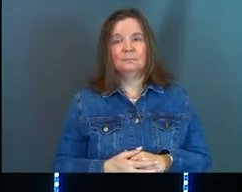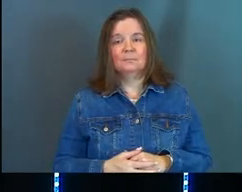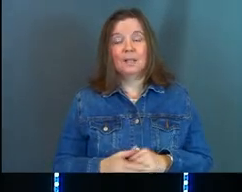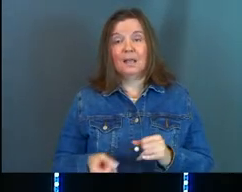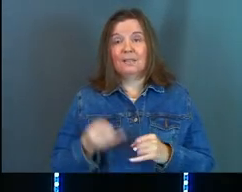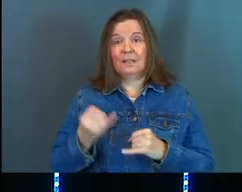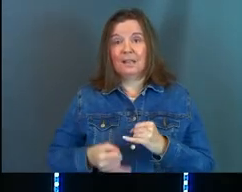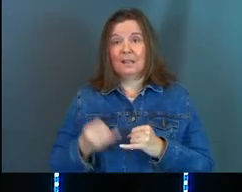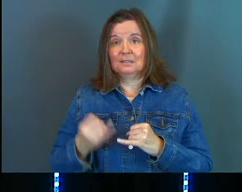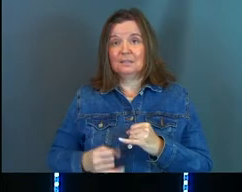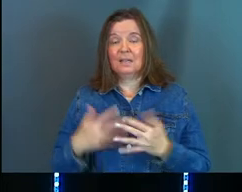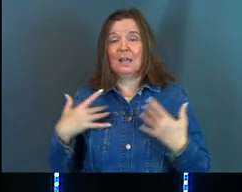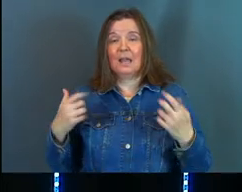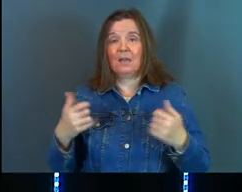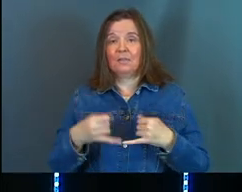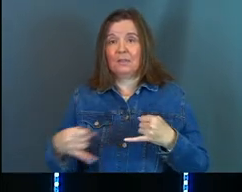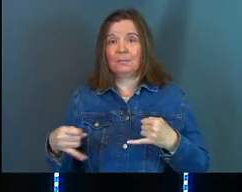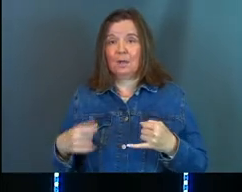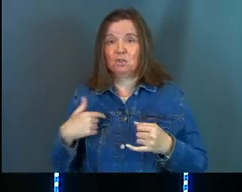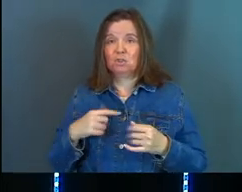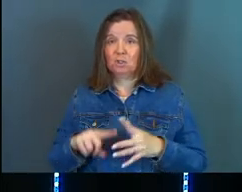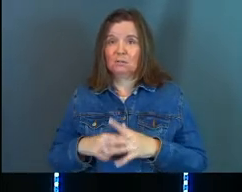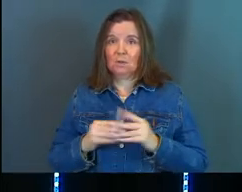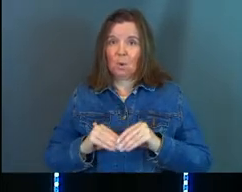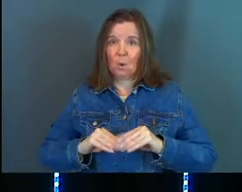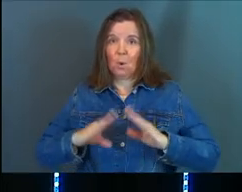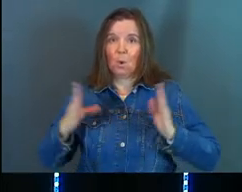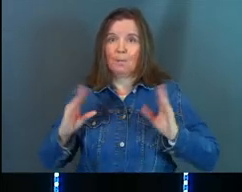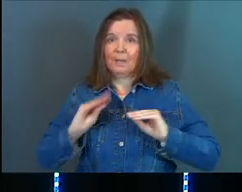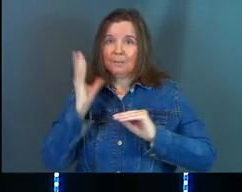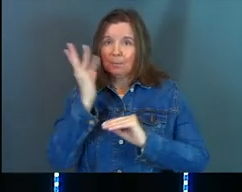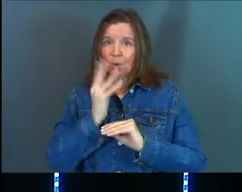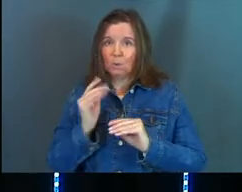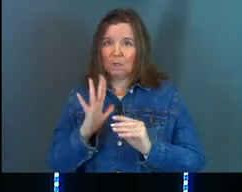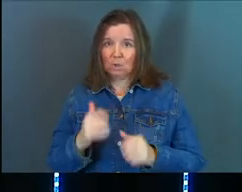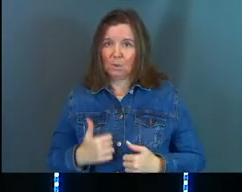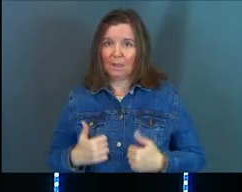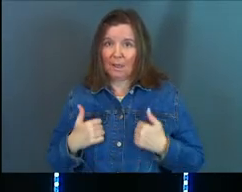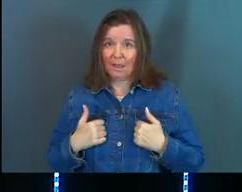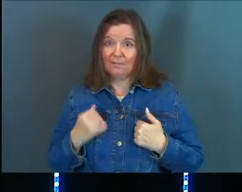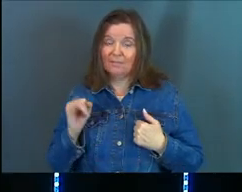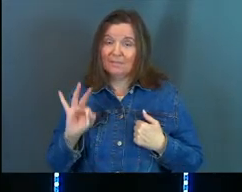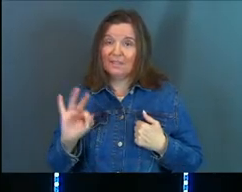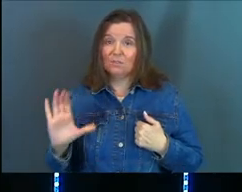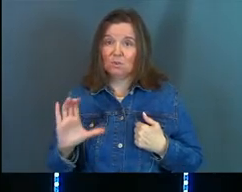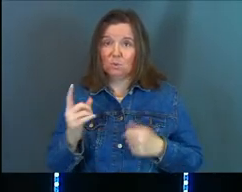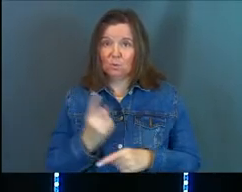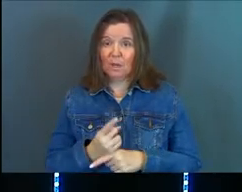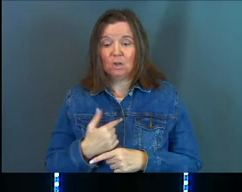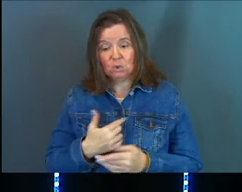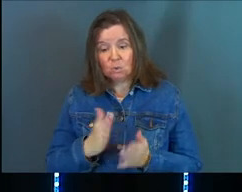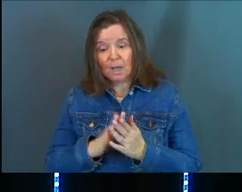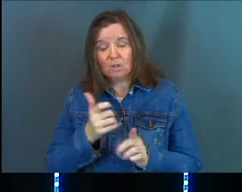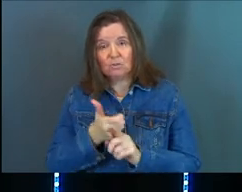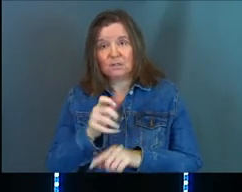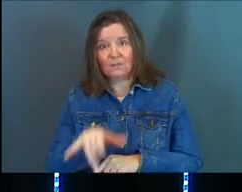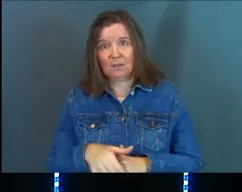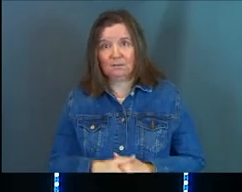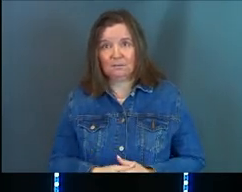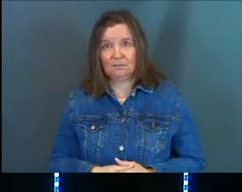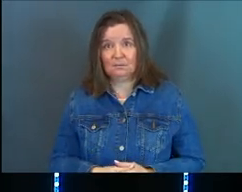And then lastly, healthy boundaries should unleash beauty into your life if you're doing it right. And you should ask yourself